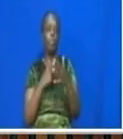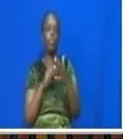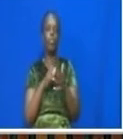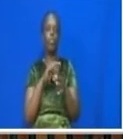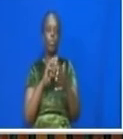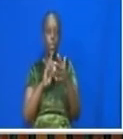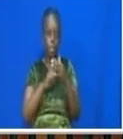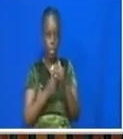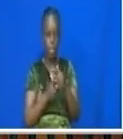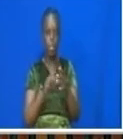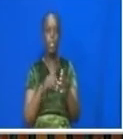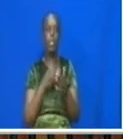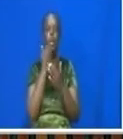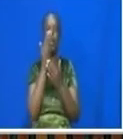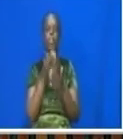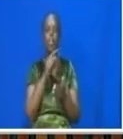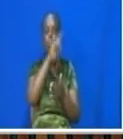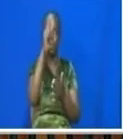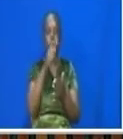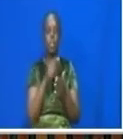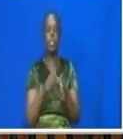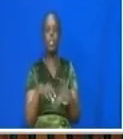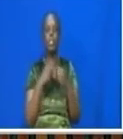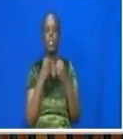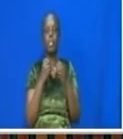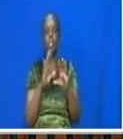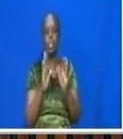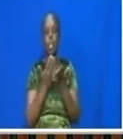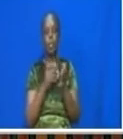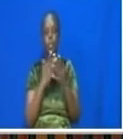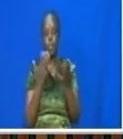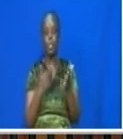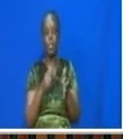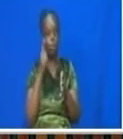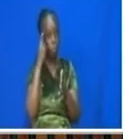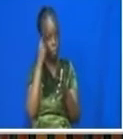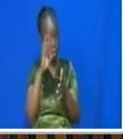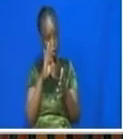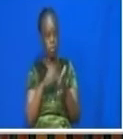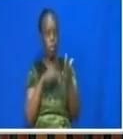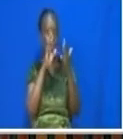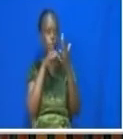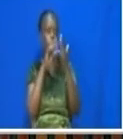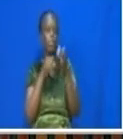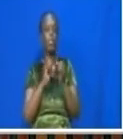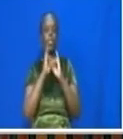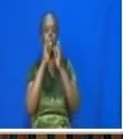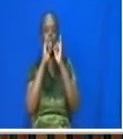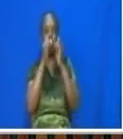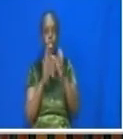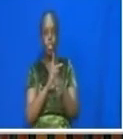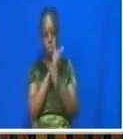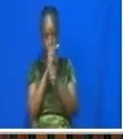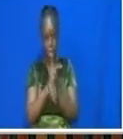answer a question? Before you start answering a question, there are things that you must put in mind. You have to